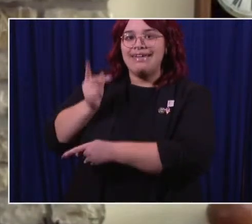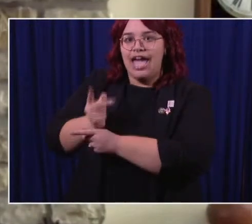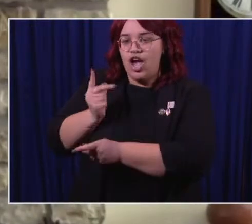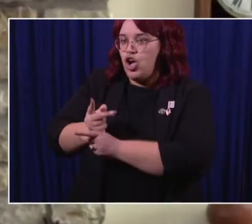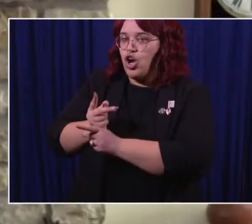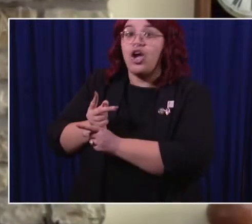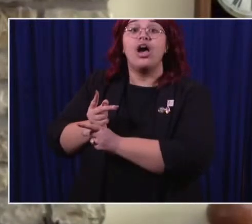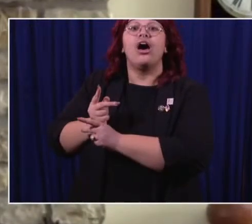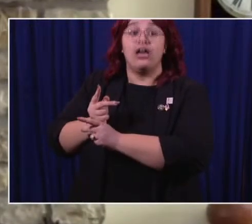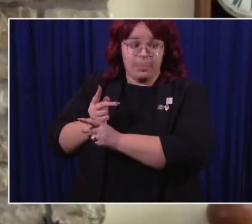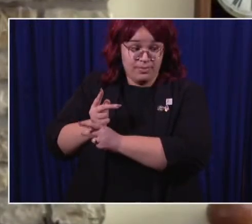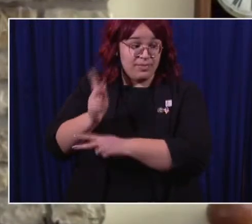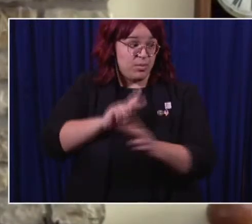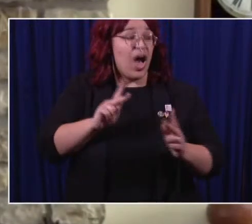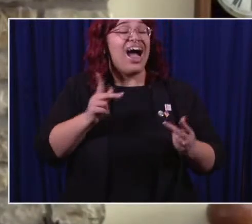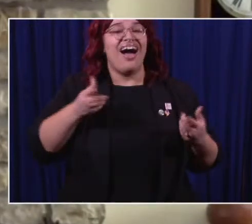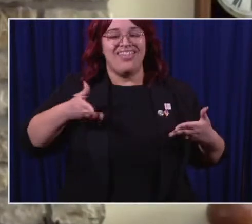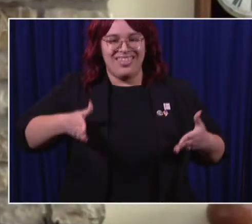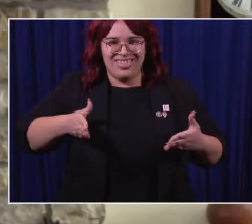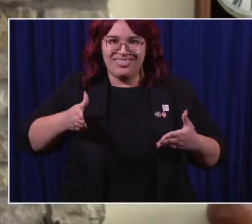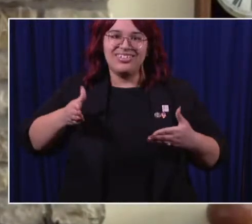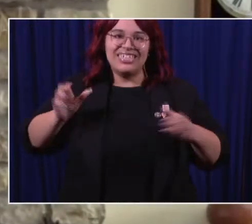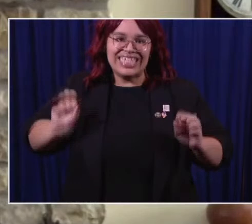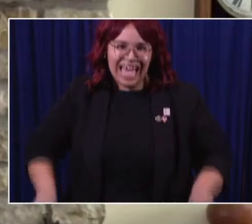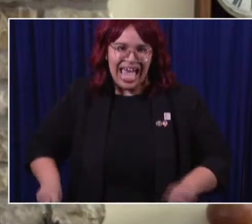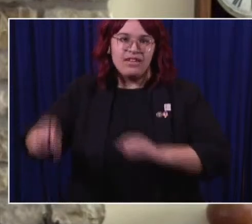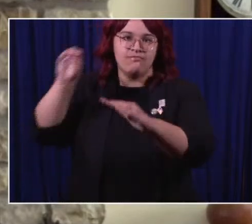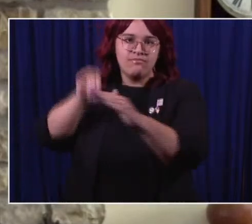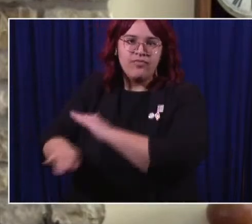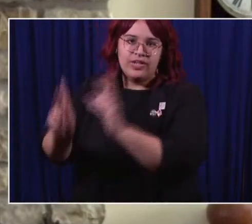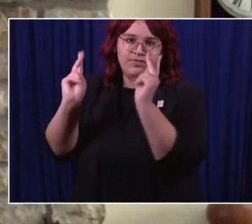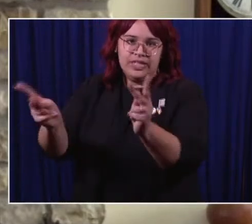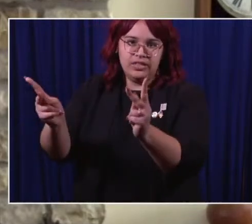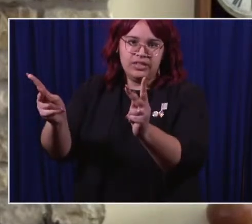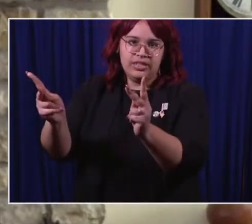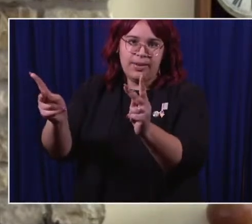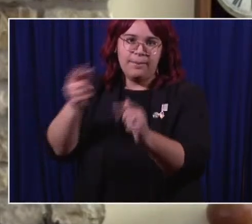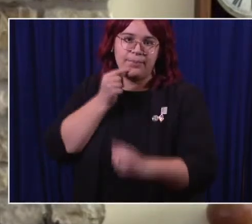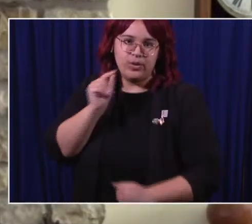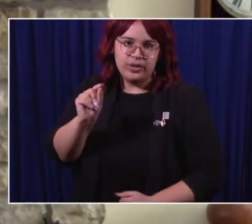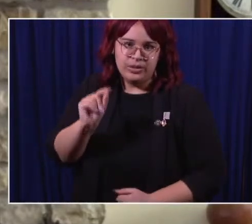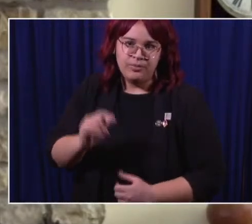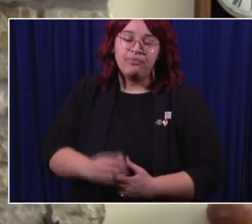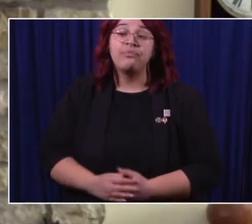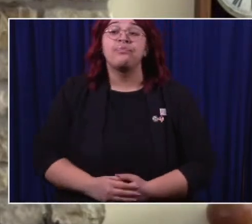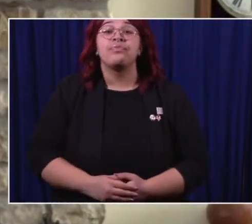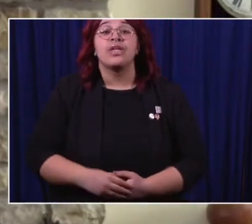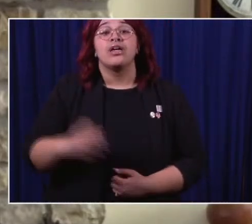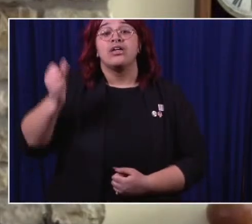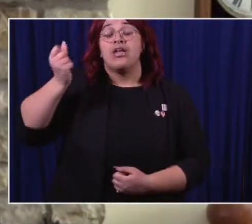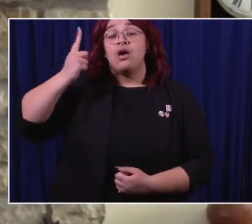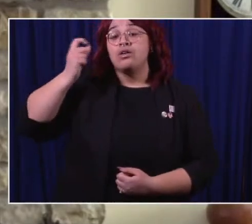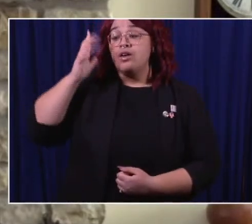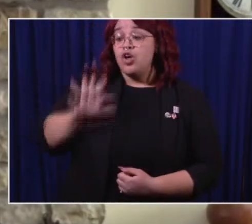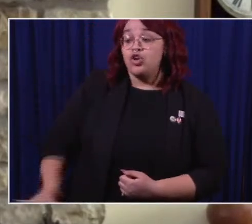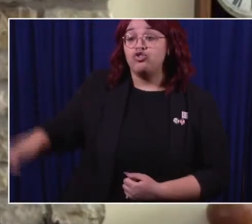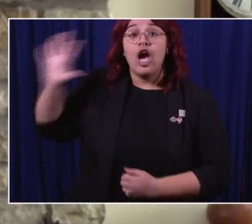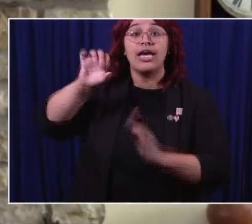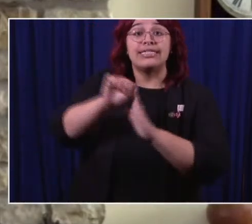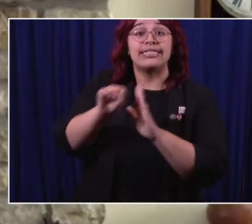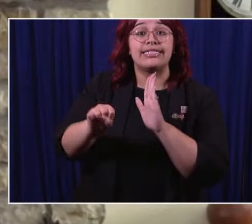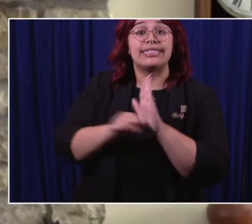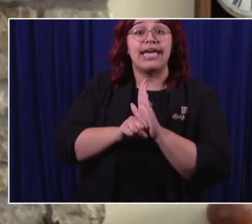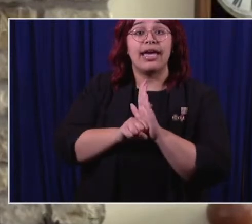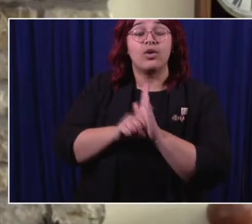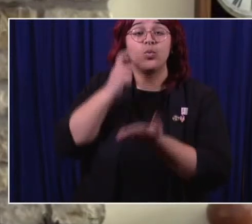Now, we're seeing positivity rates across the state decrease. Soon, many more nursing facilities